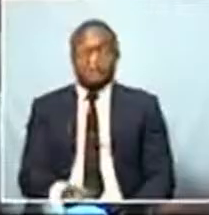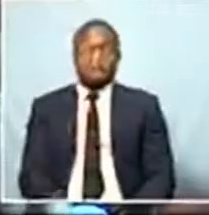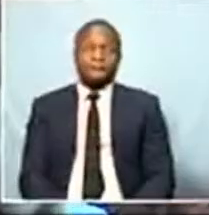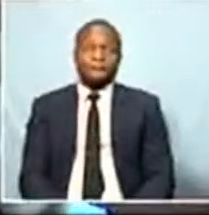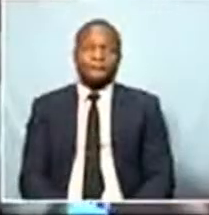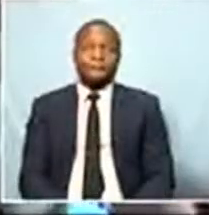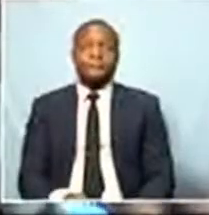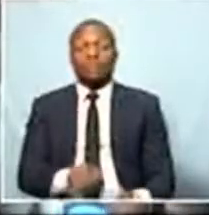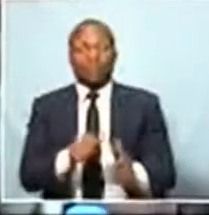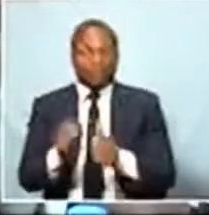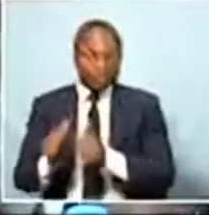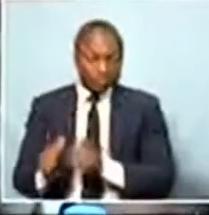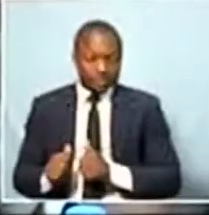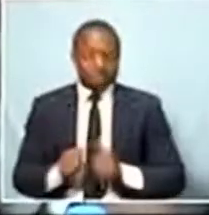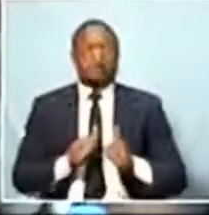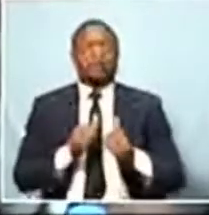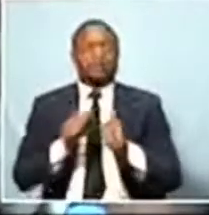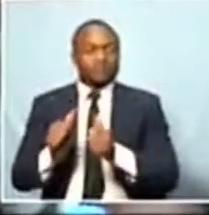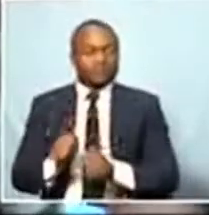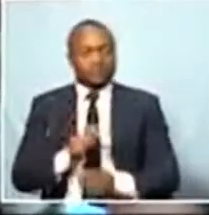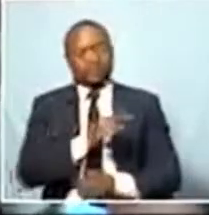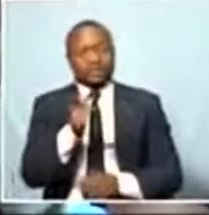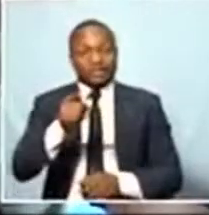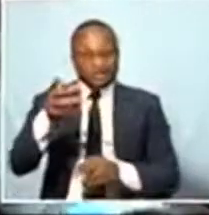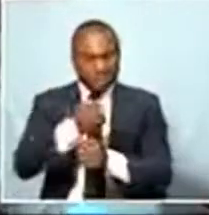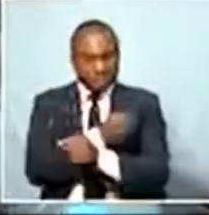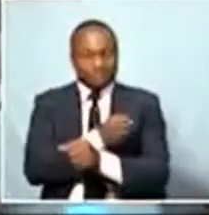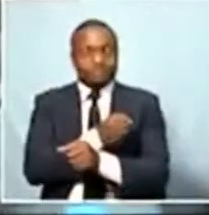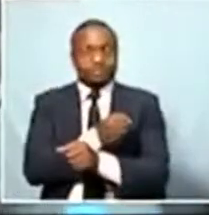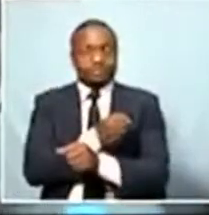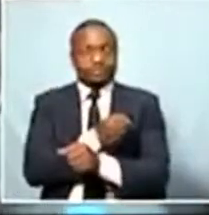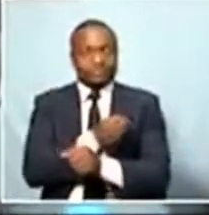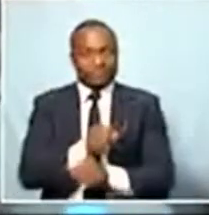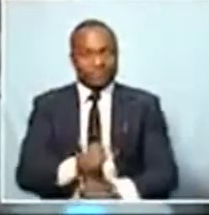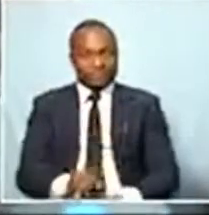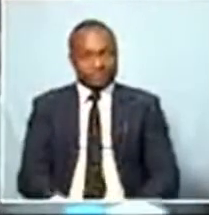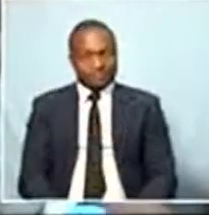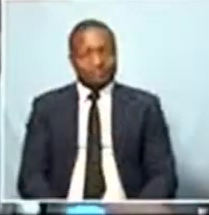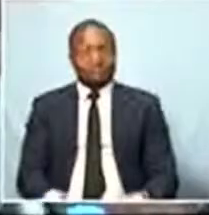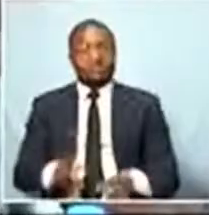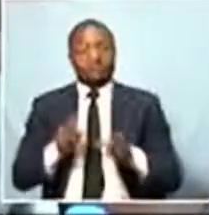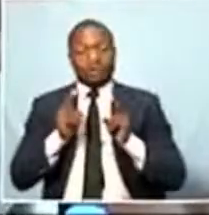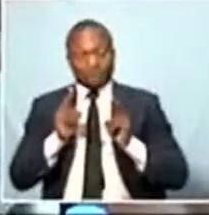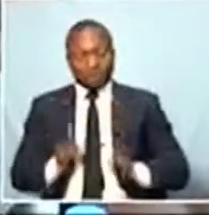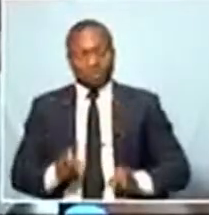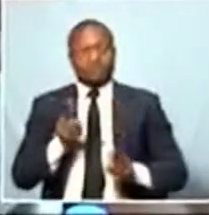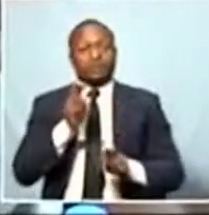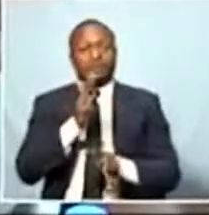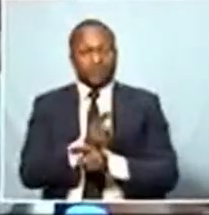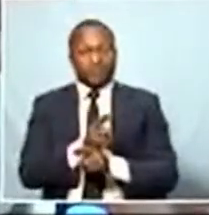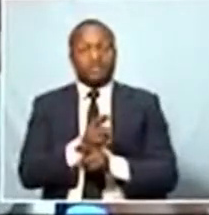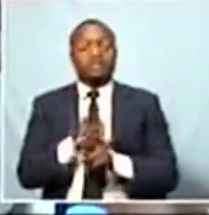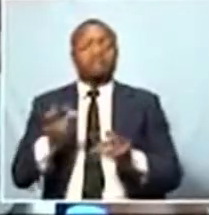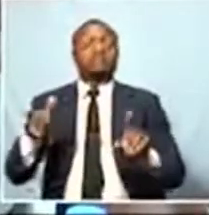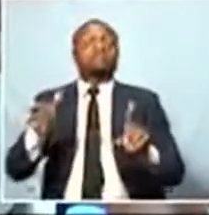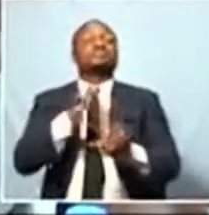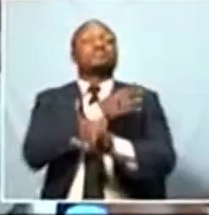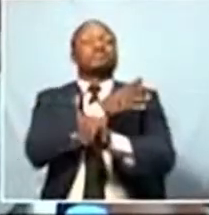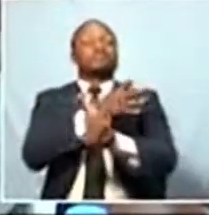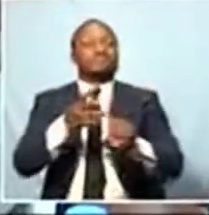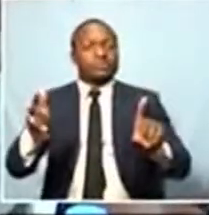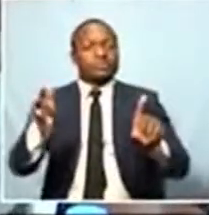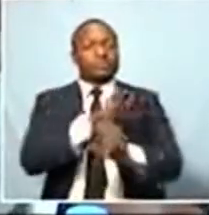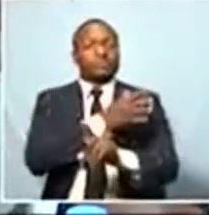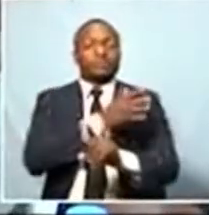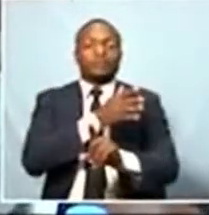the action that they take when human rights abuses are